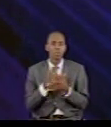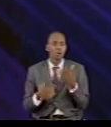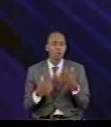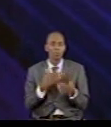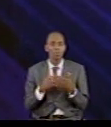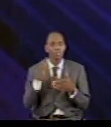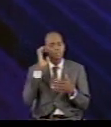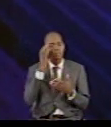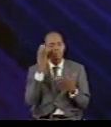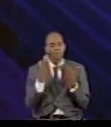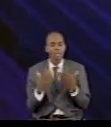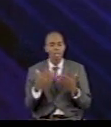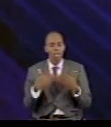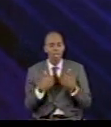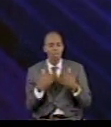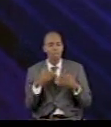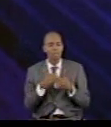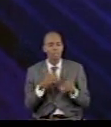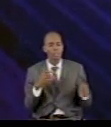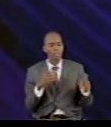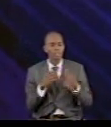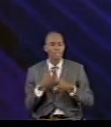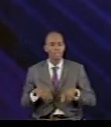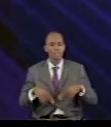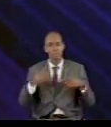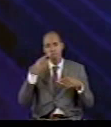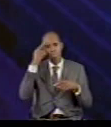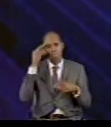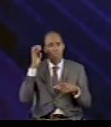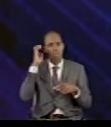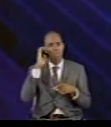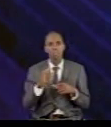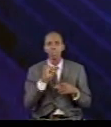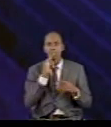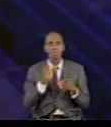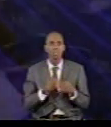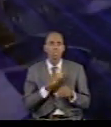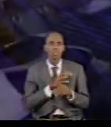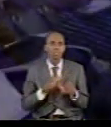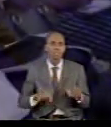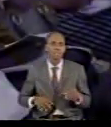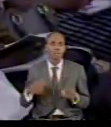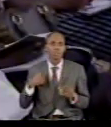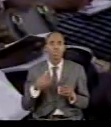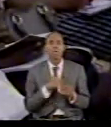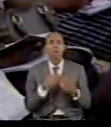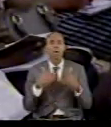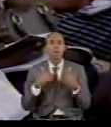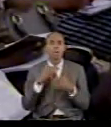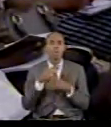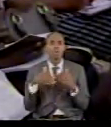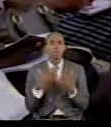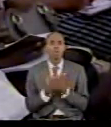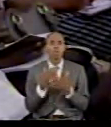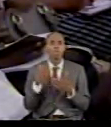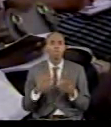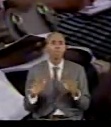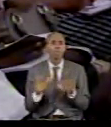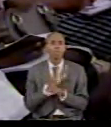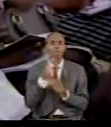lives, because in him, in Christ, we have all the fullness of the